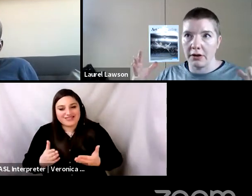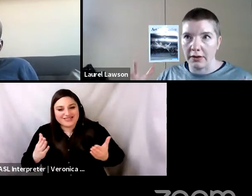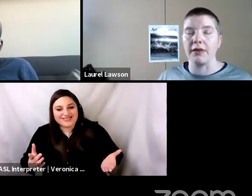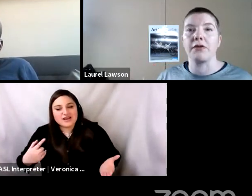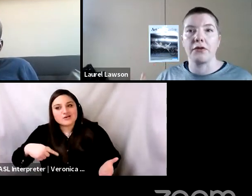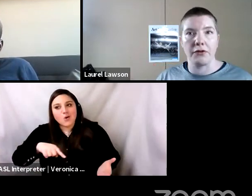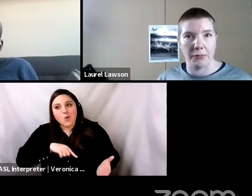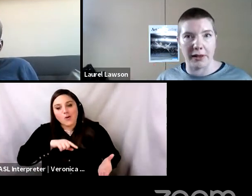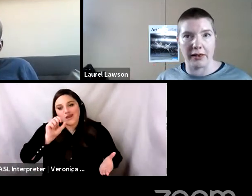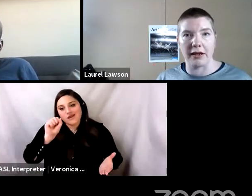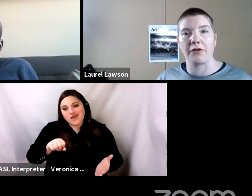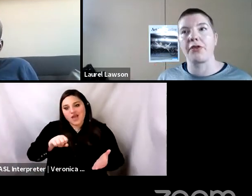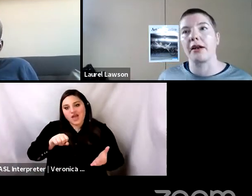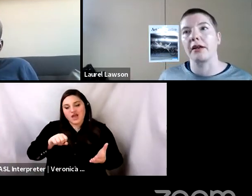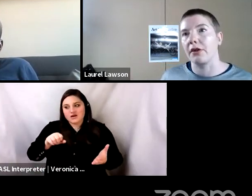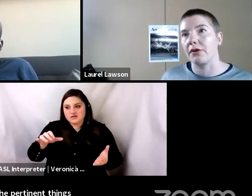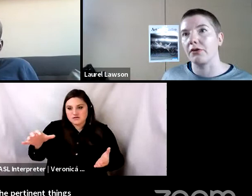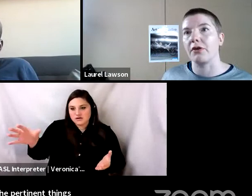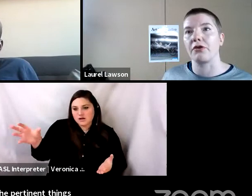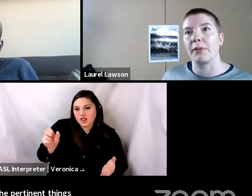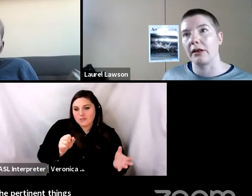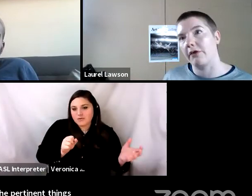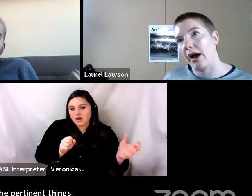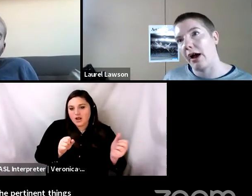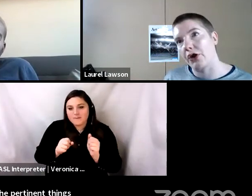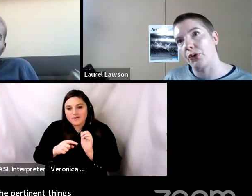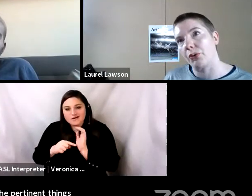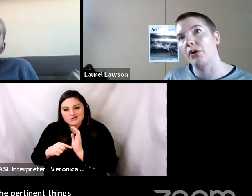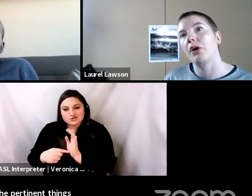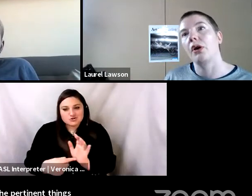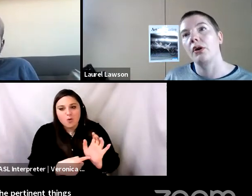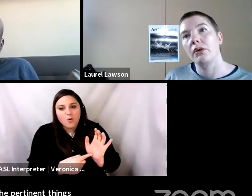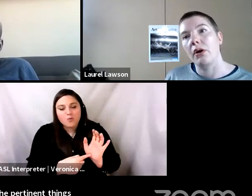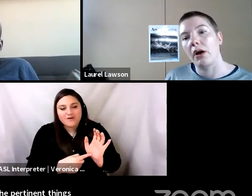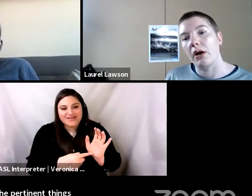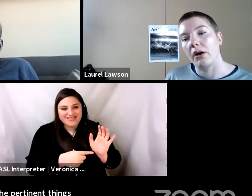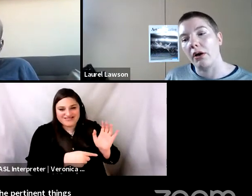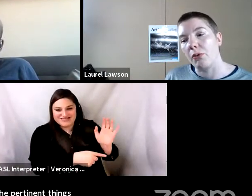this is disability aesthetic, this is disability value?